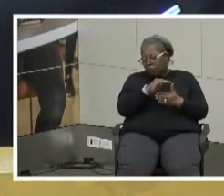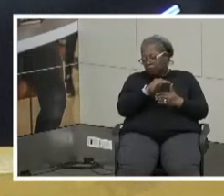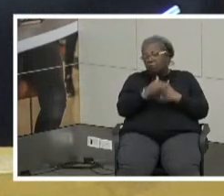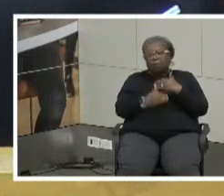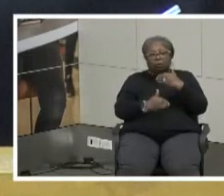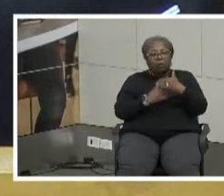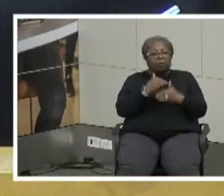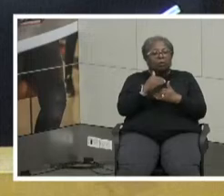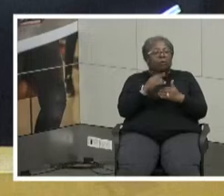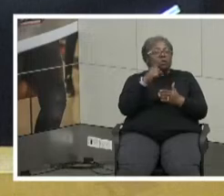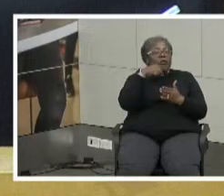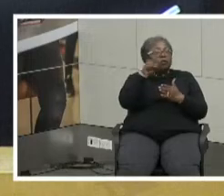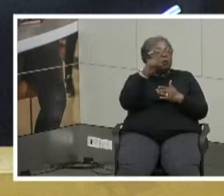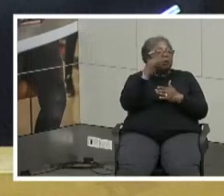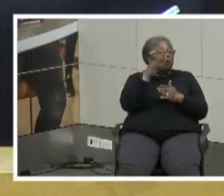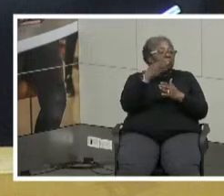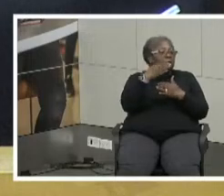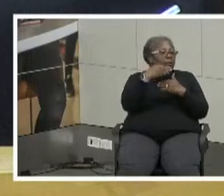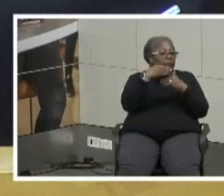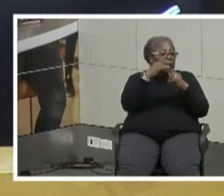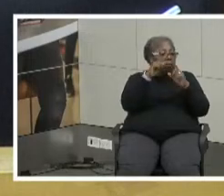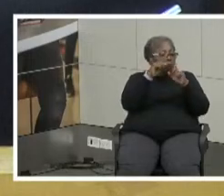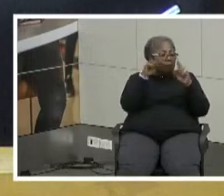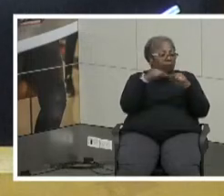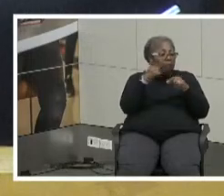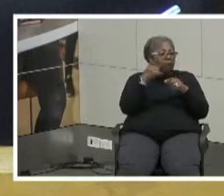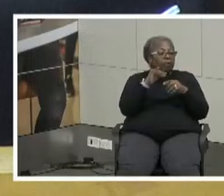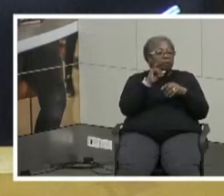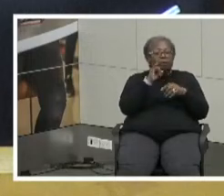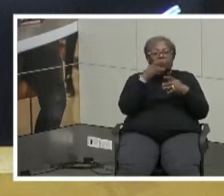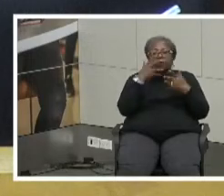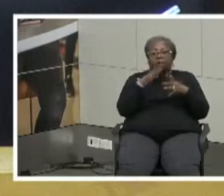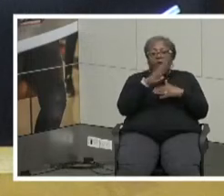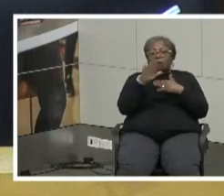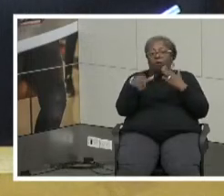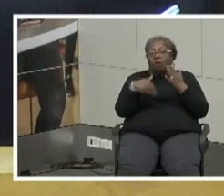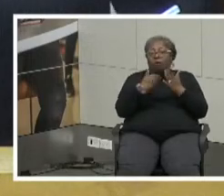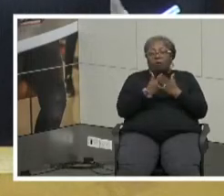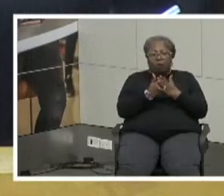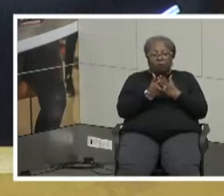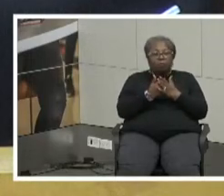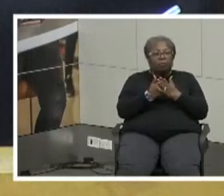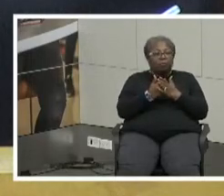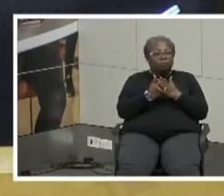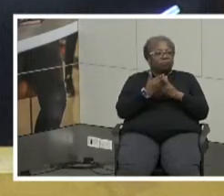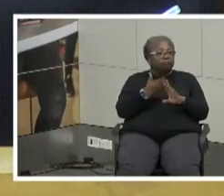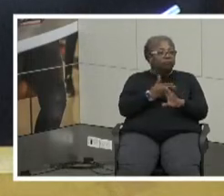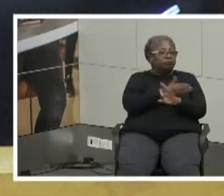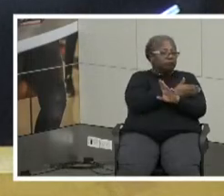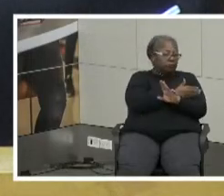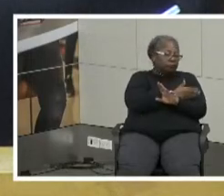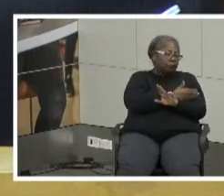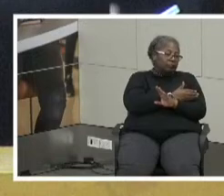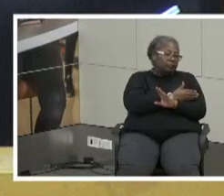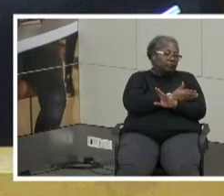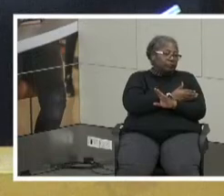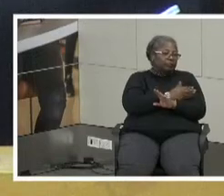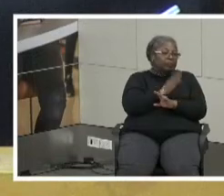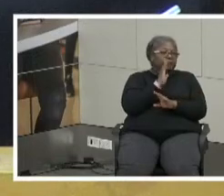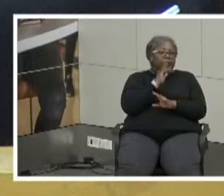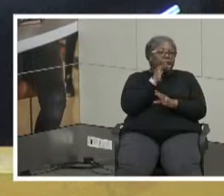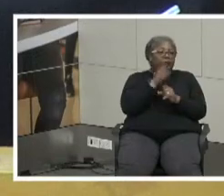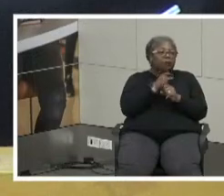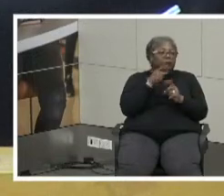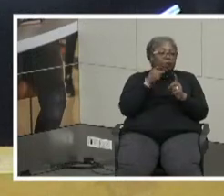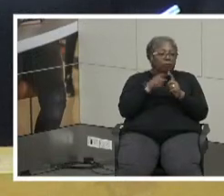one of the boxes or one of the items if we haven't completed the entirety of that band and the prior Bands then we don't get